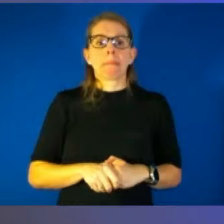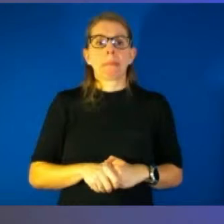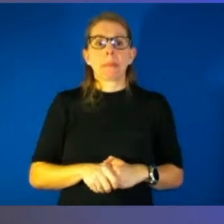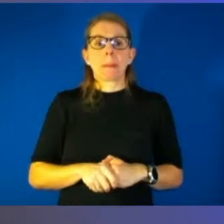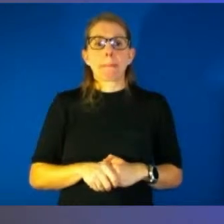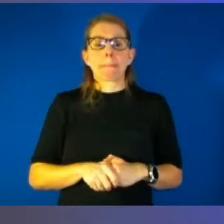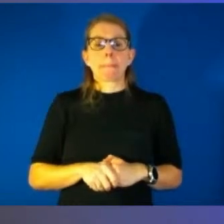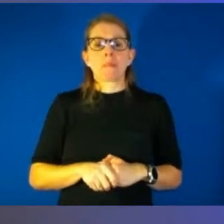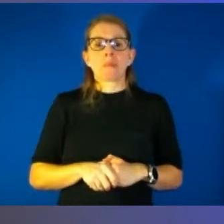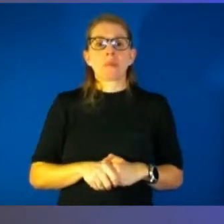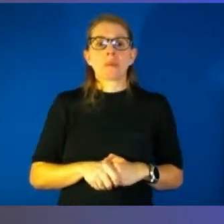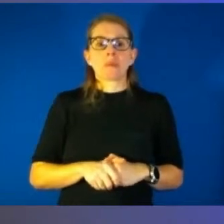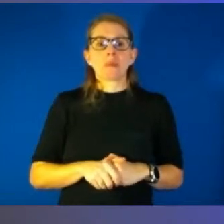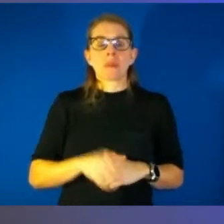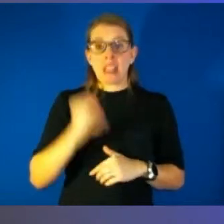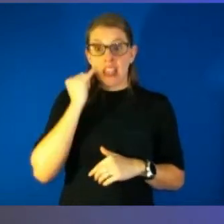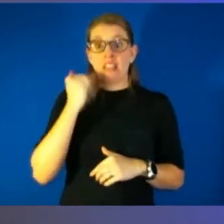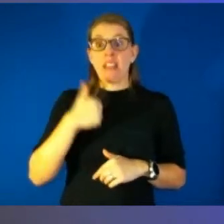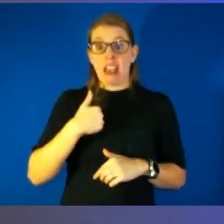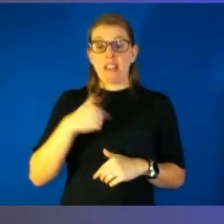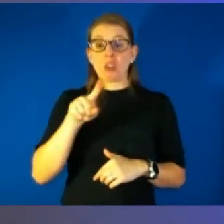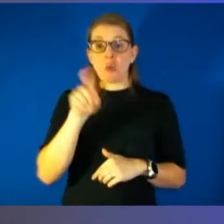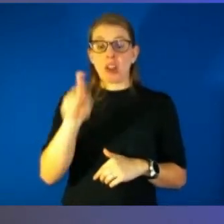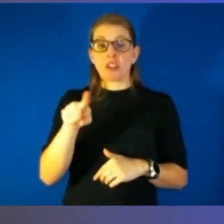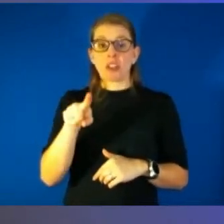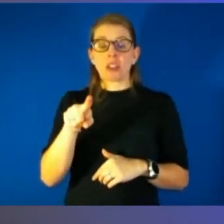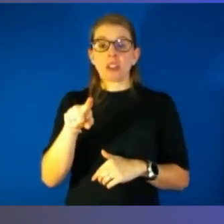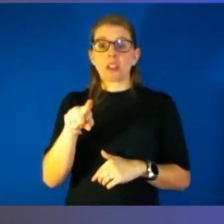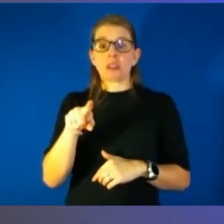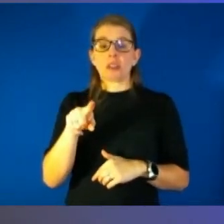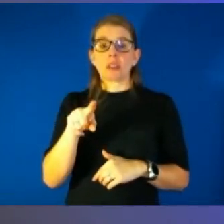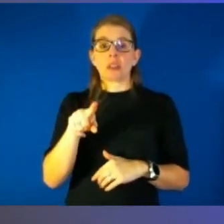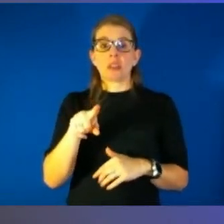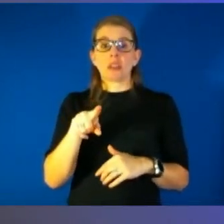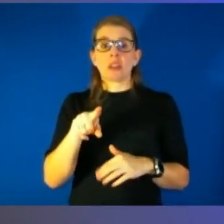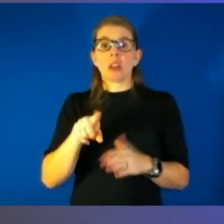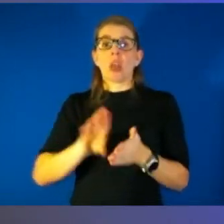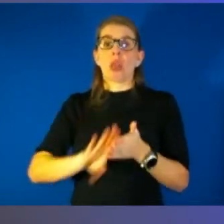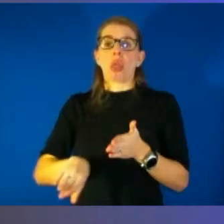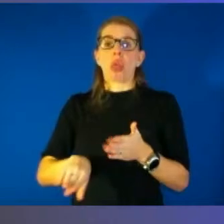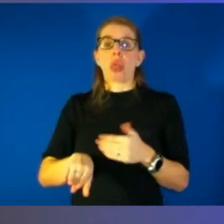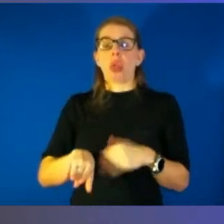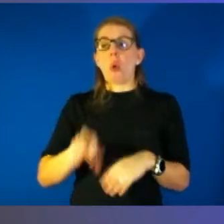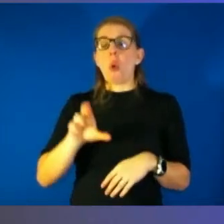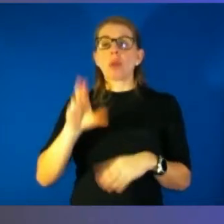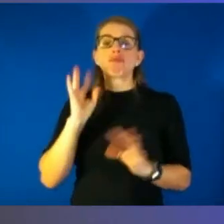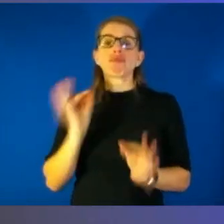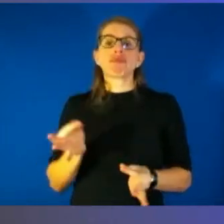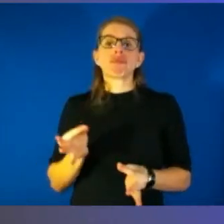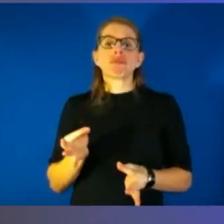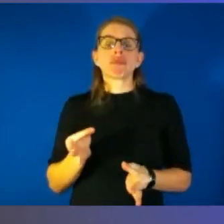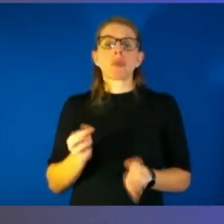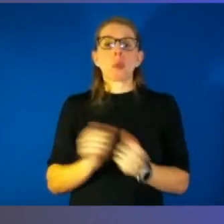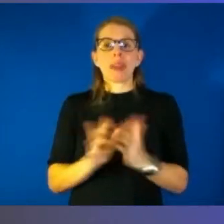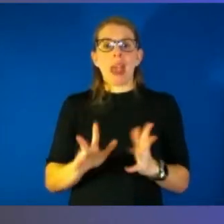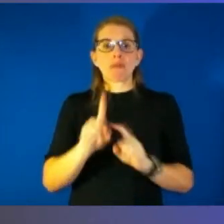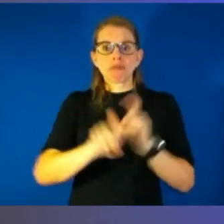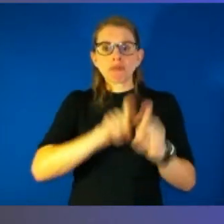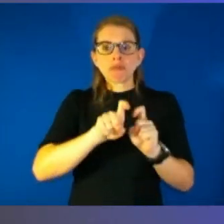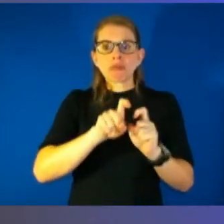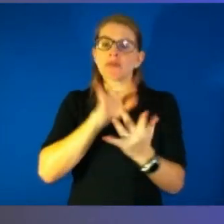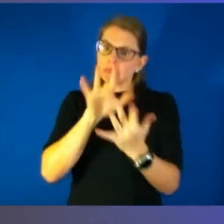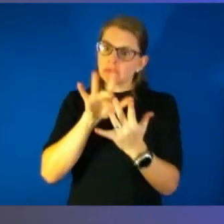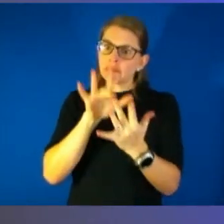And if you do have a question, don't just let it settle in your mind. Feel free to reach out